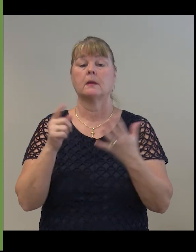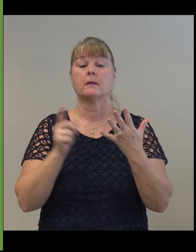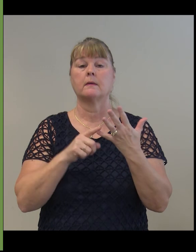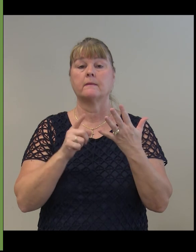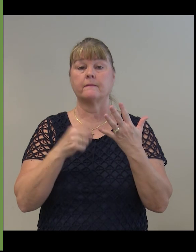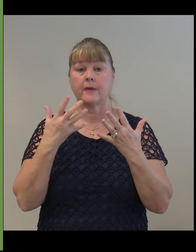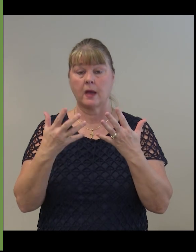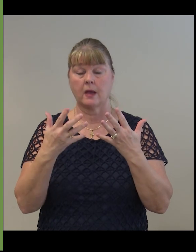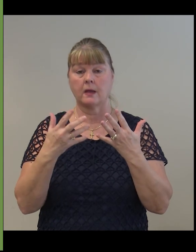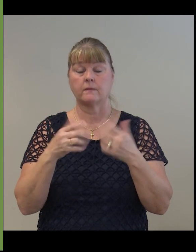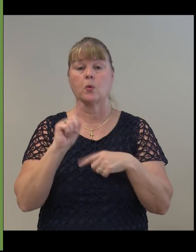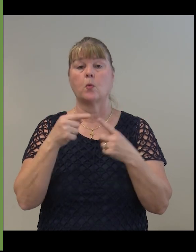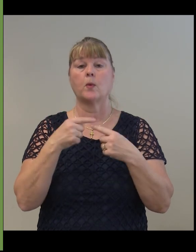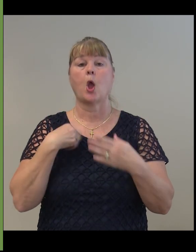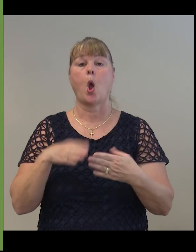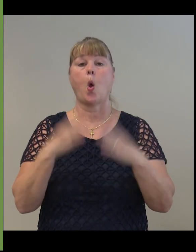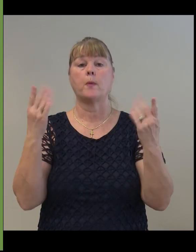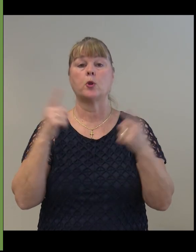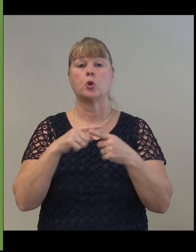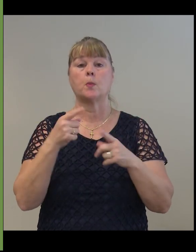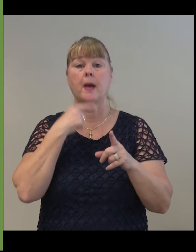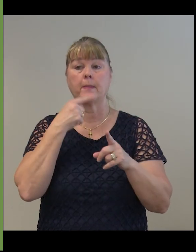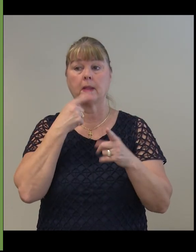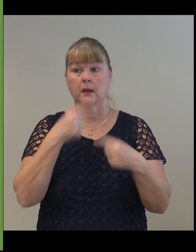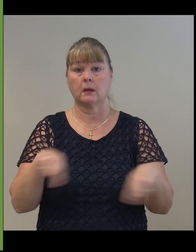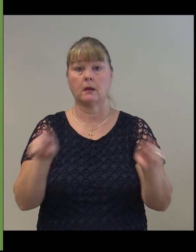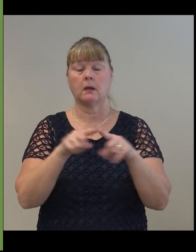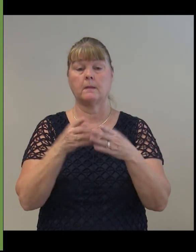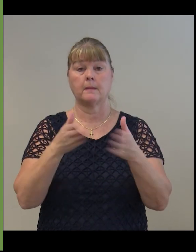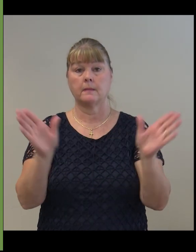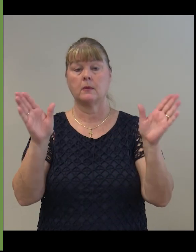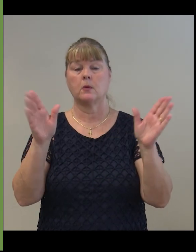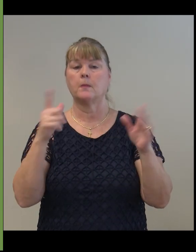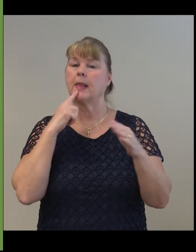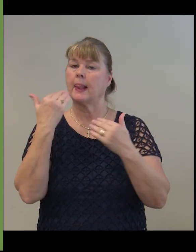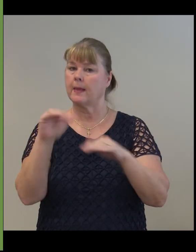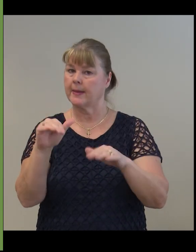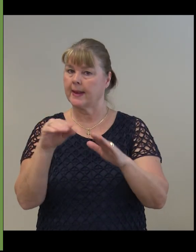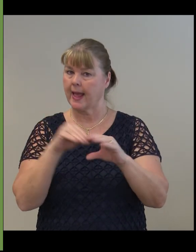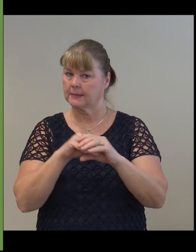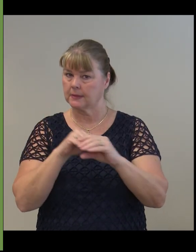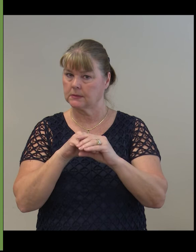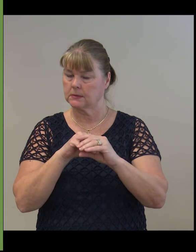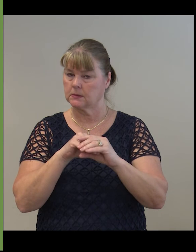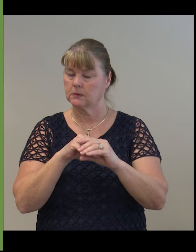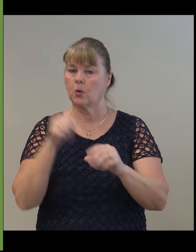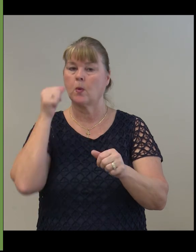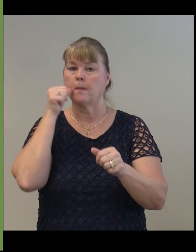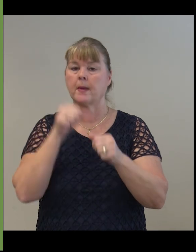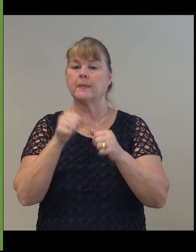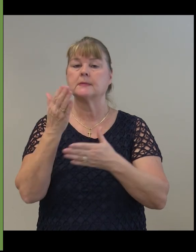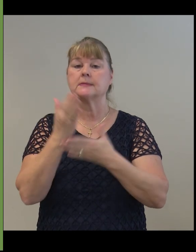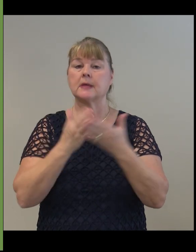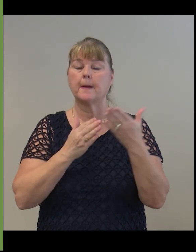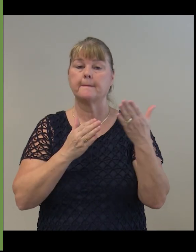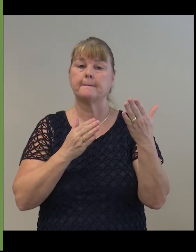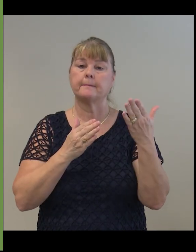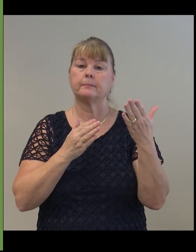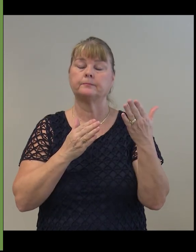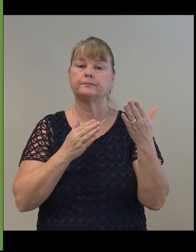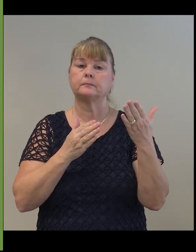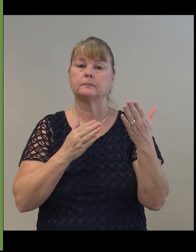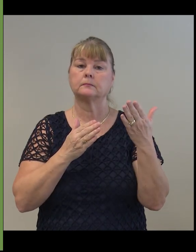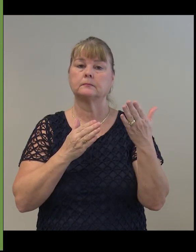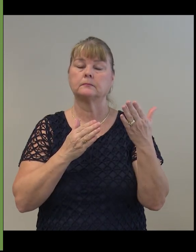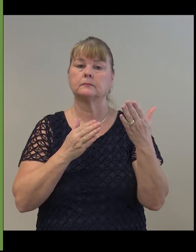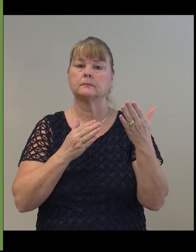And then phase 5 is when we are open to the public, but potentially with limited access. So keep in mind that some